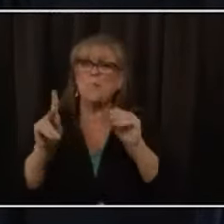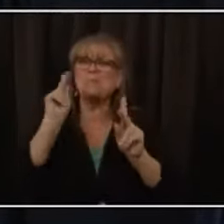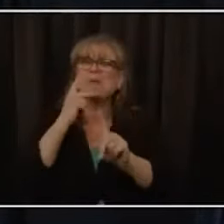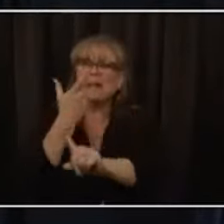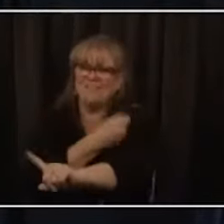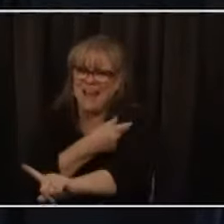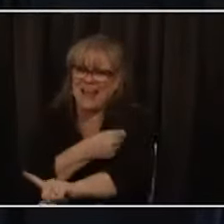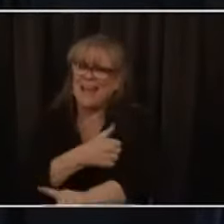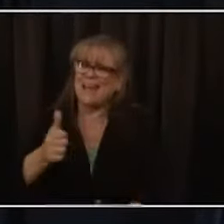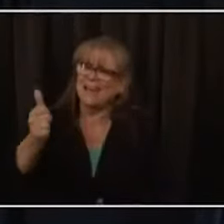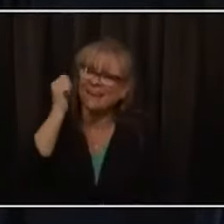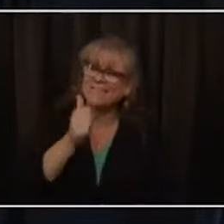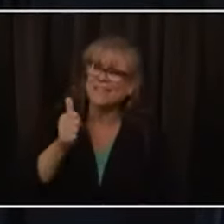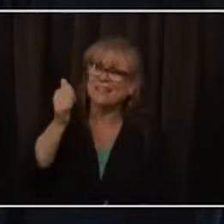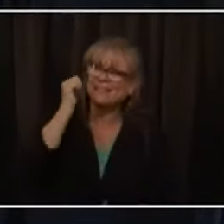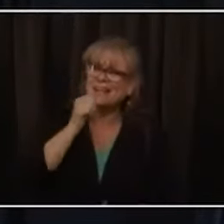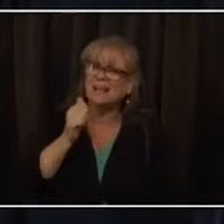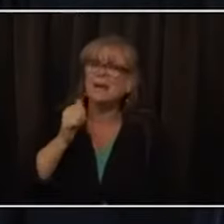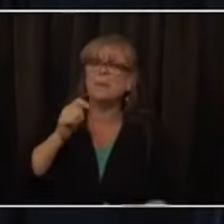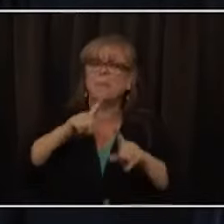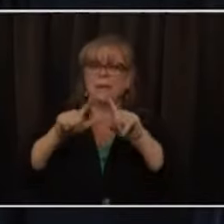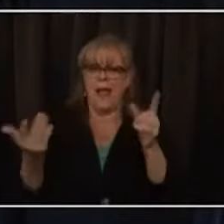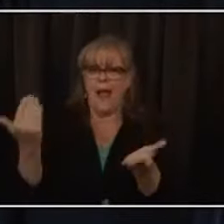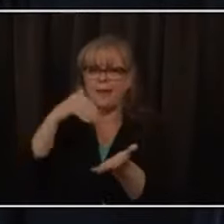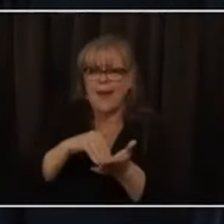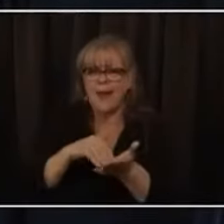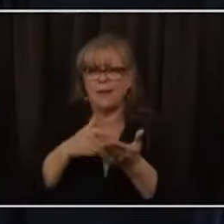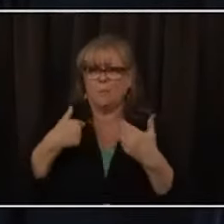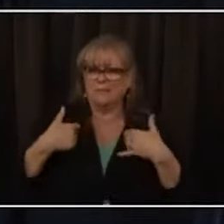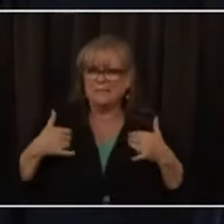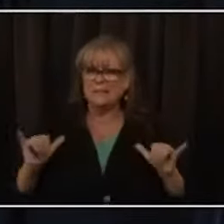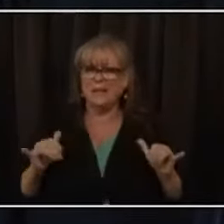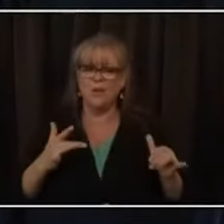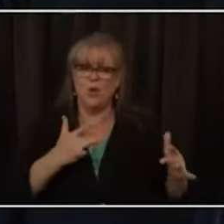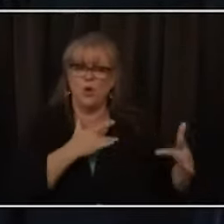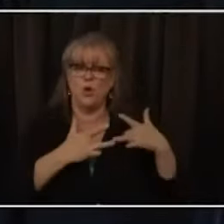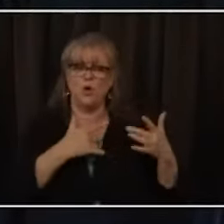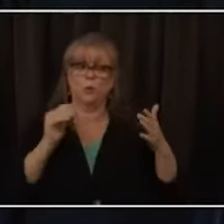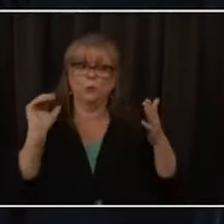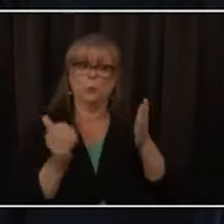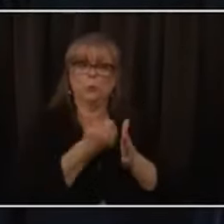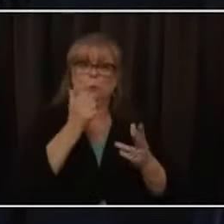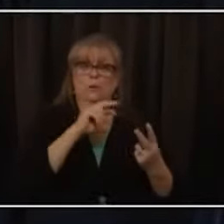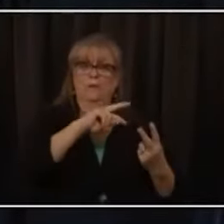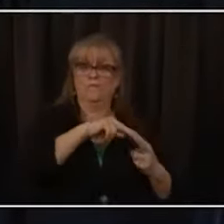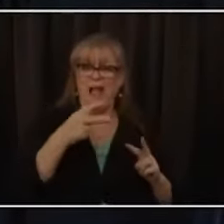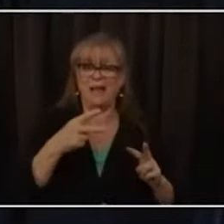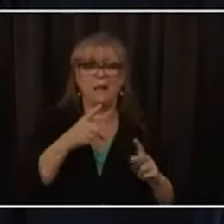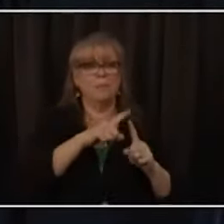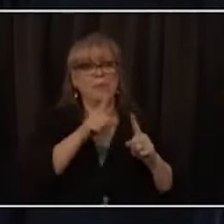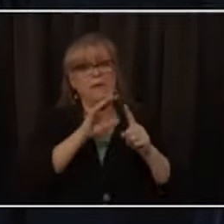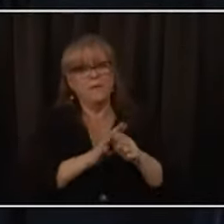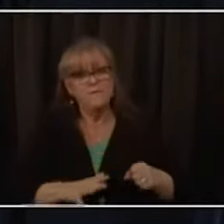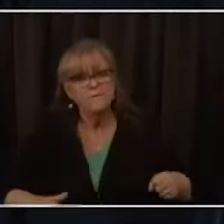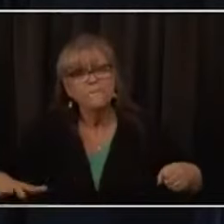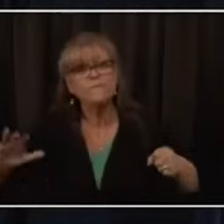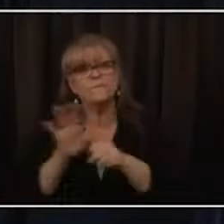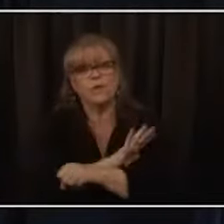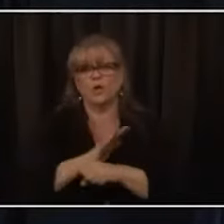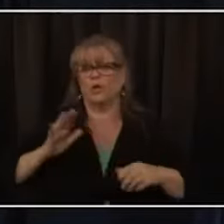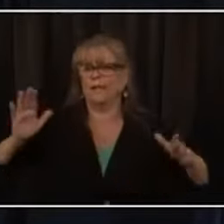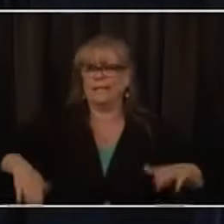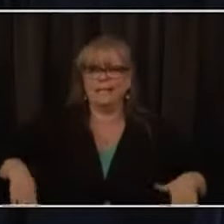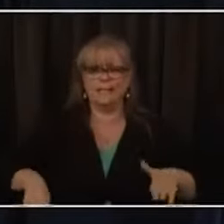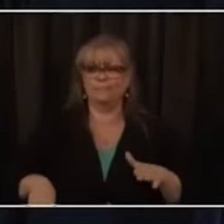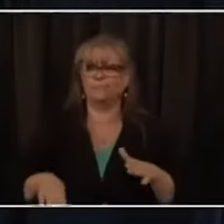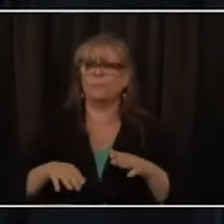variants, we're not quite out of the woods, we're not quite through the tunnel yet. Therefore, as the states decided to devolve control